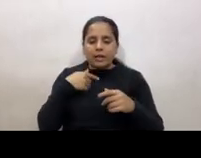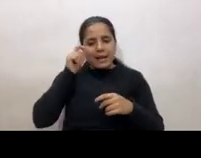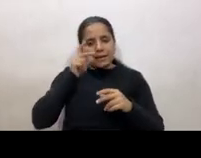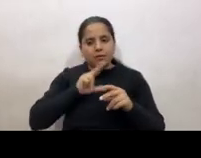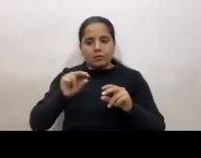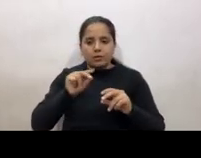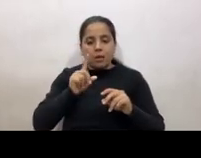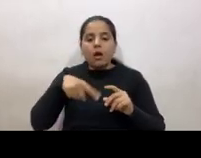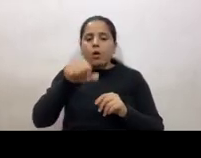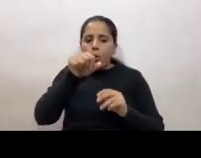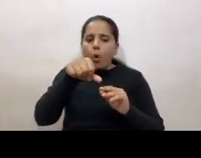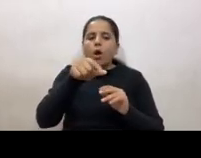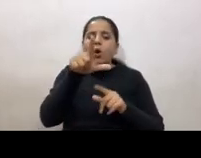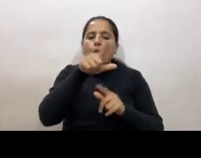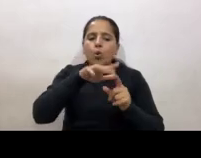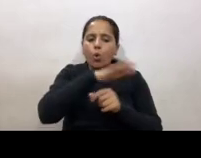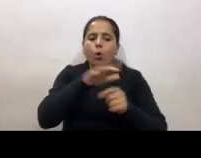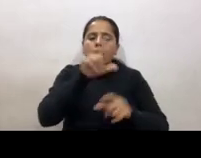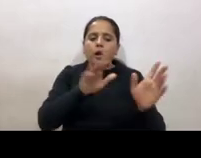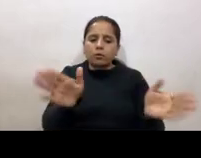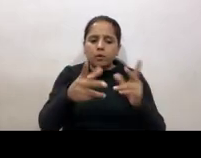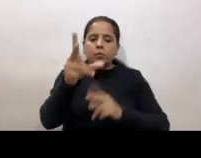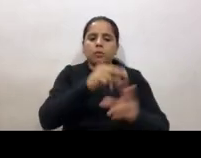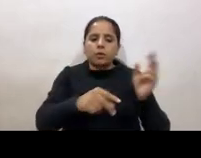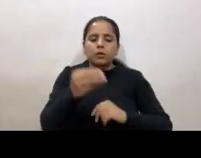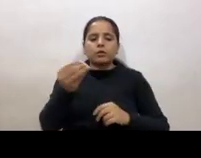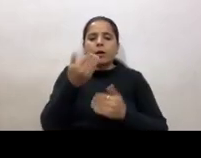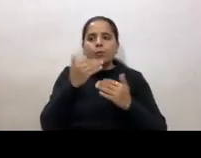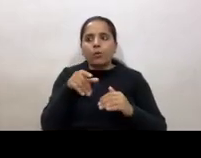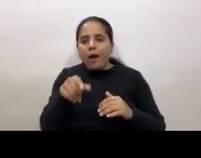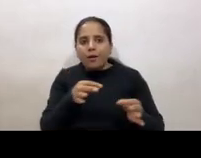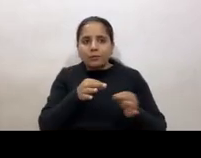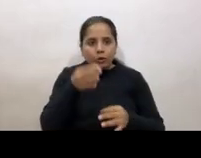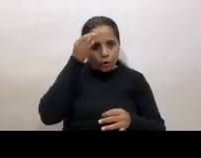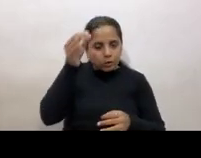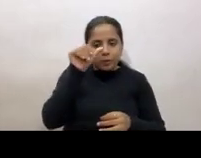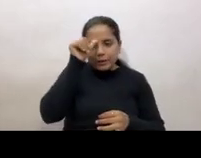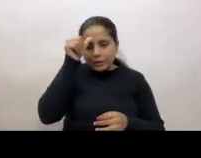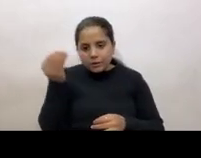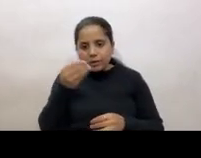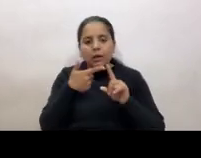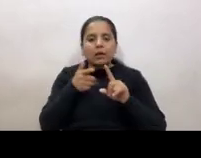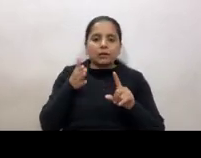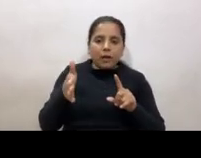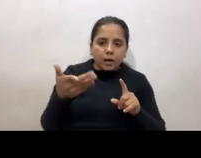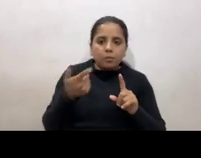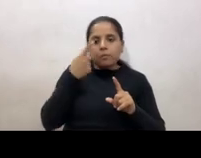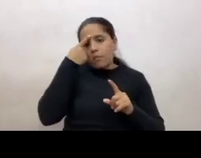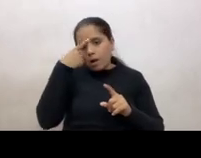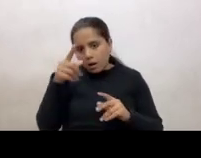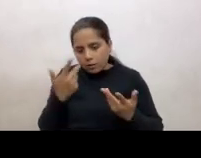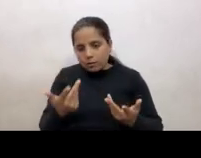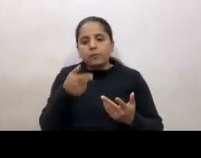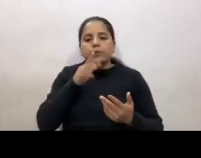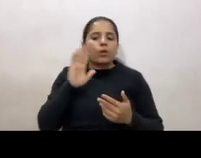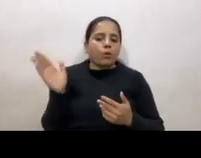to deepen their understanding. Some students use Hindi to explain the concept, others use Tamil or Marathi, and they